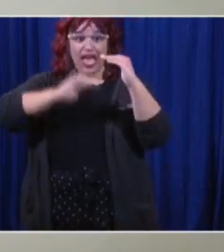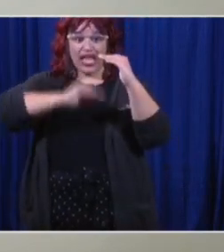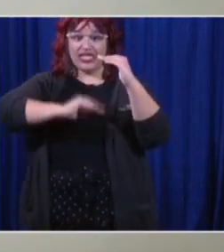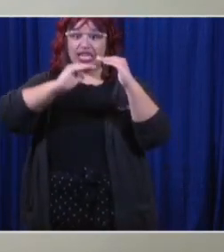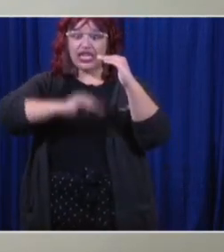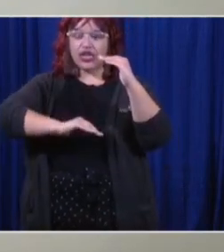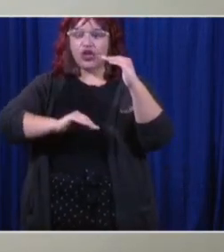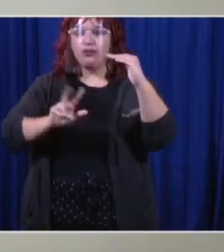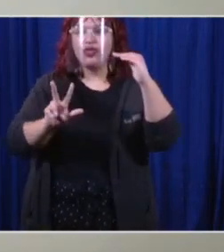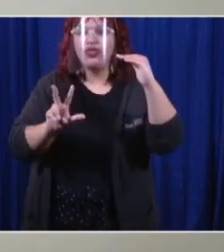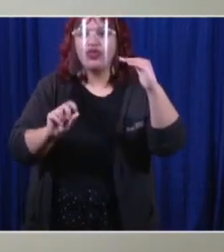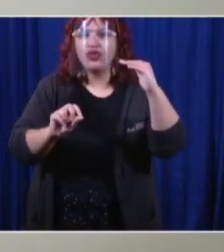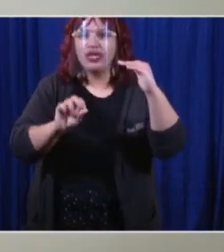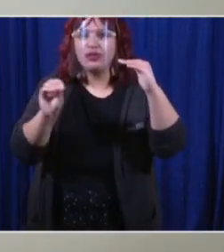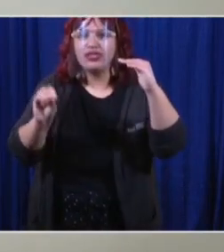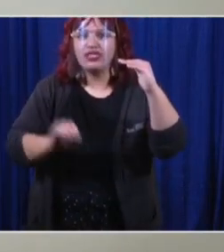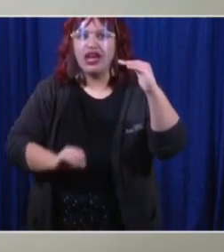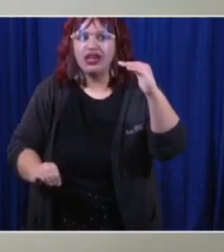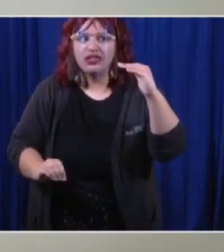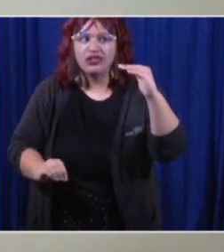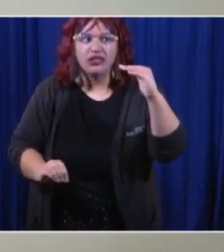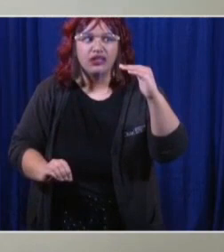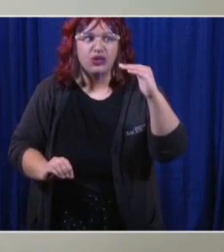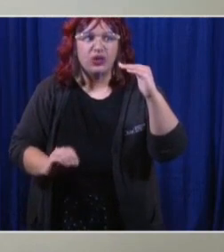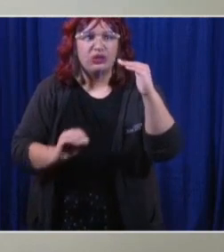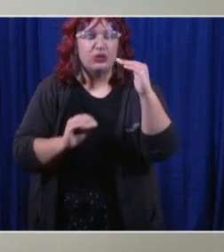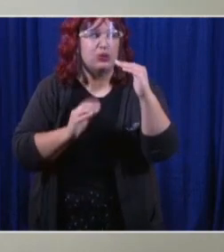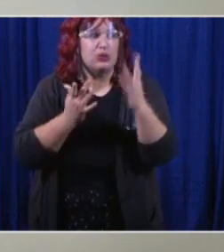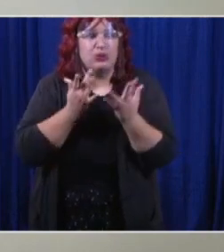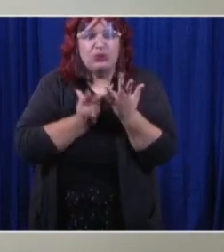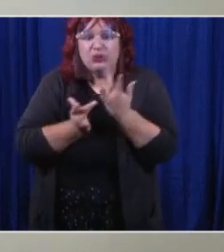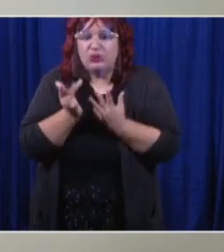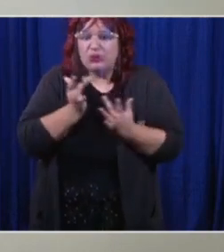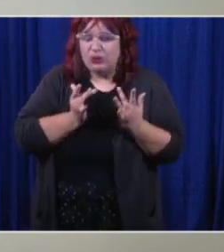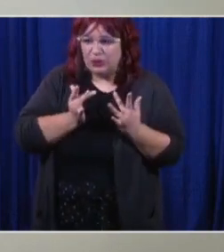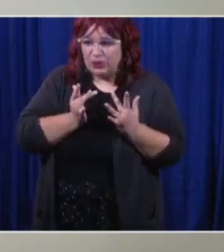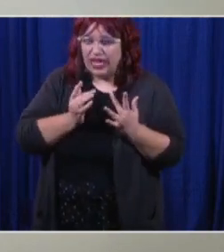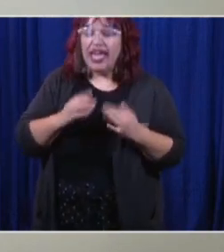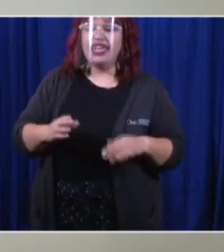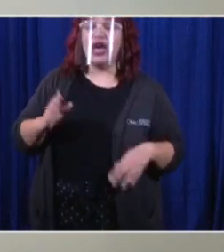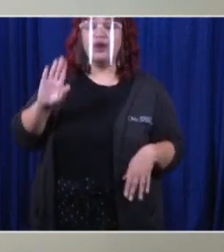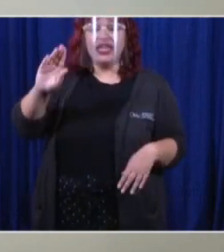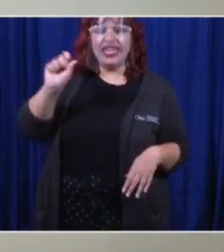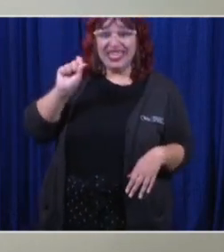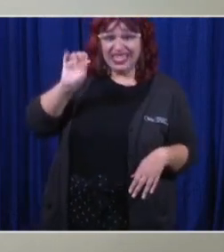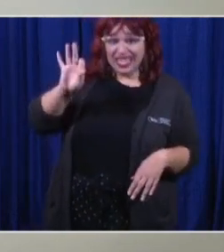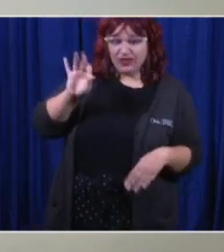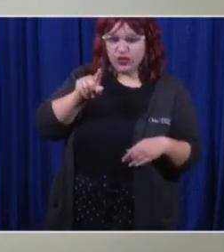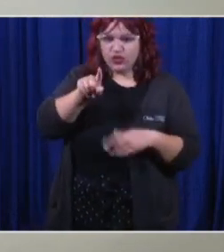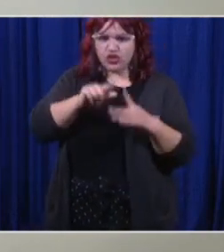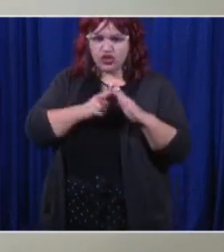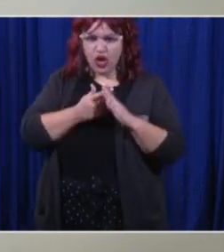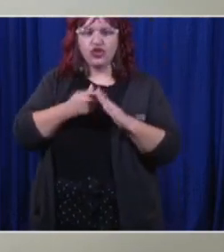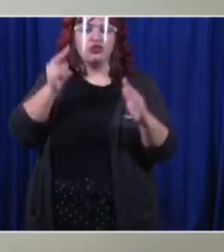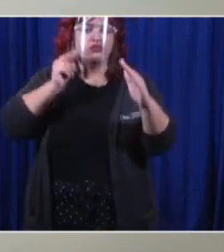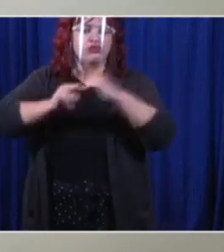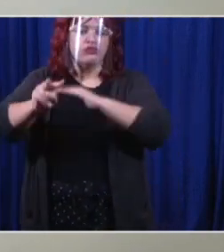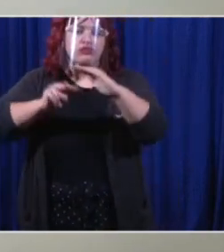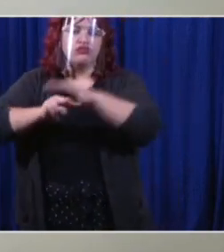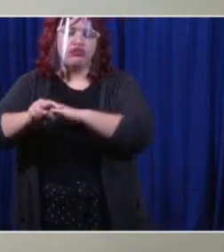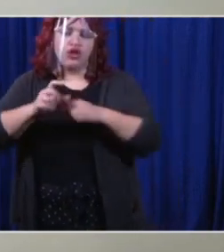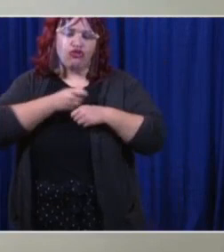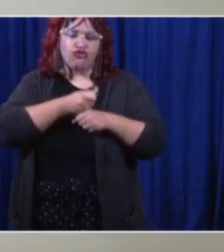start to model it, which we've started to do, if you in fact increase the doubling time so that it was actually